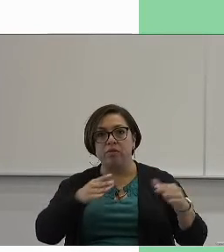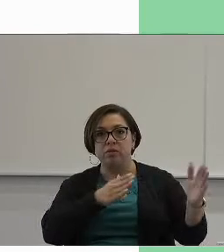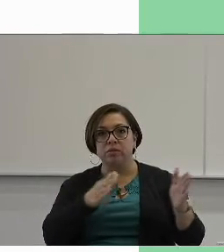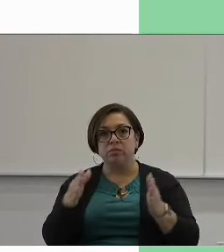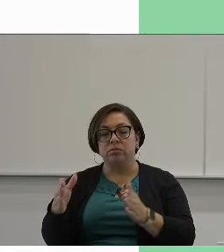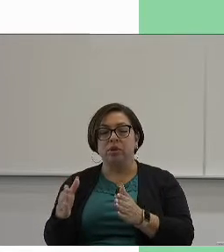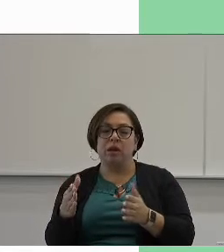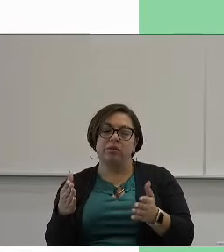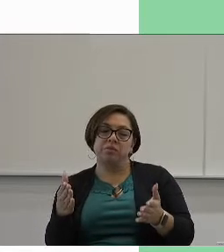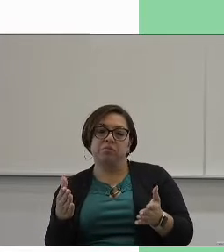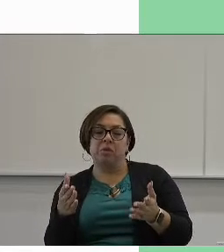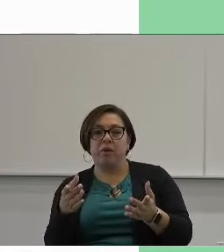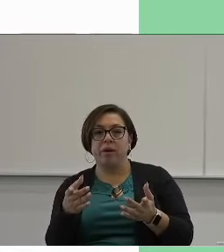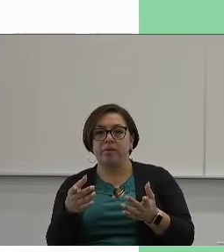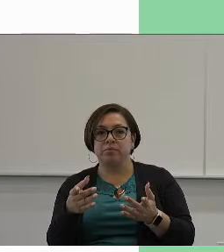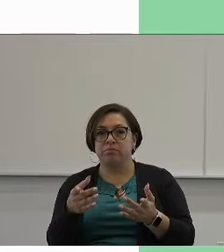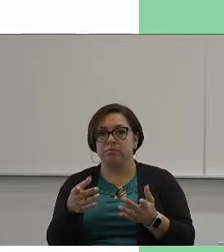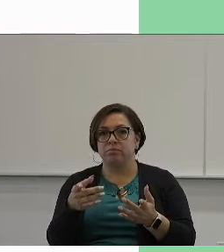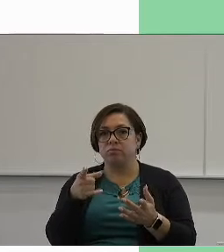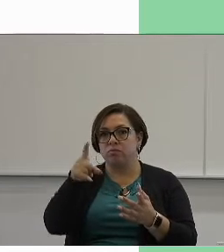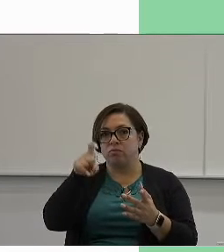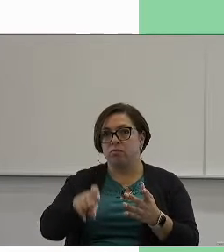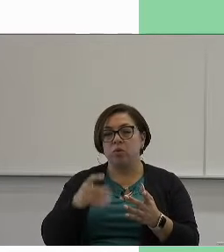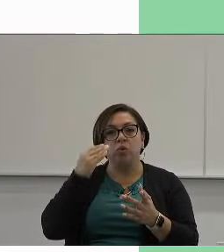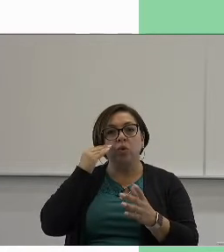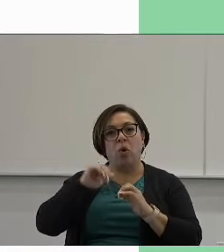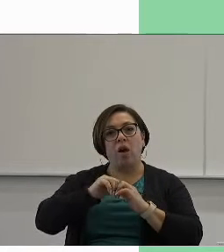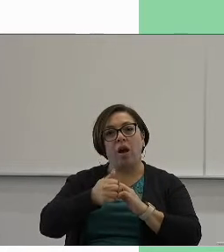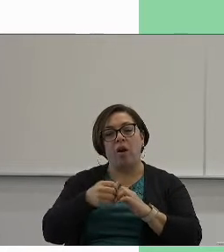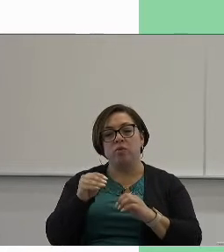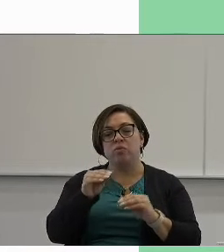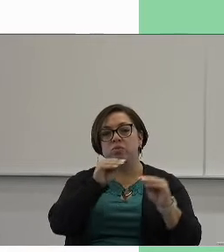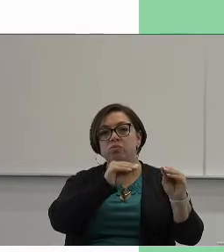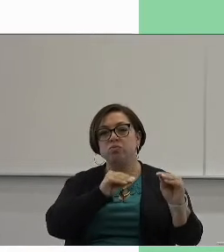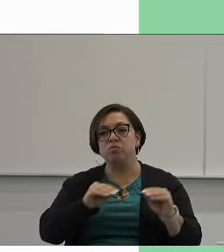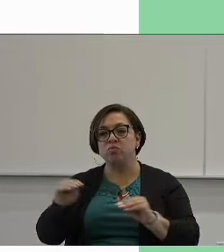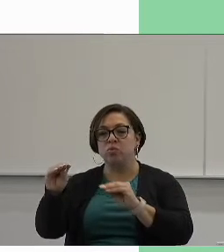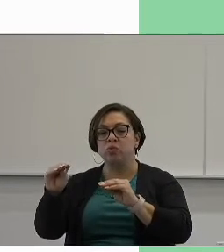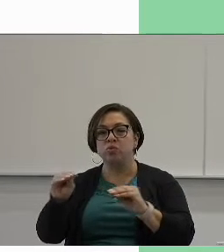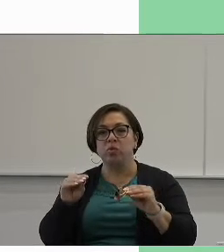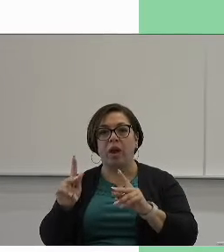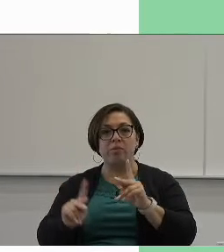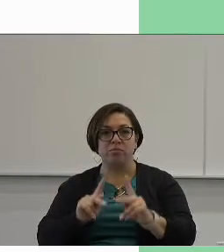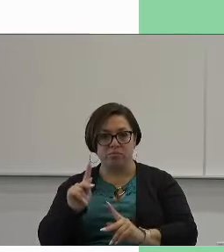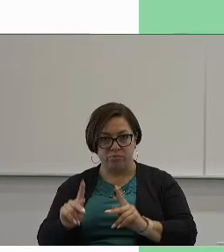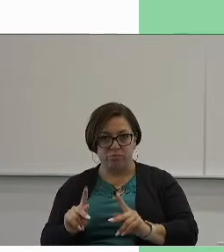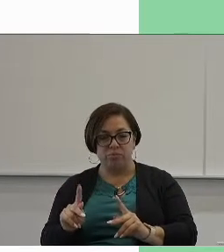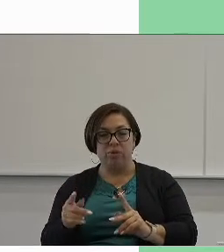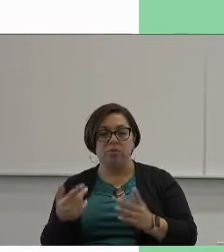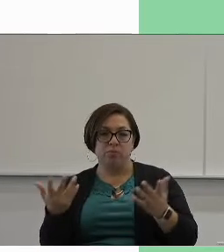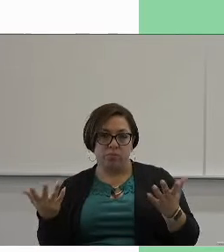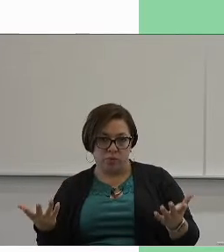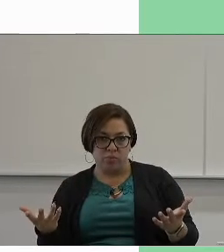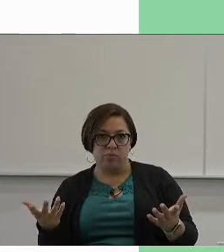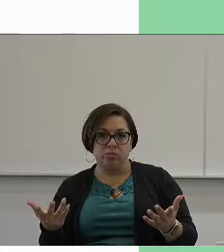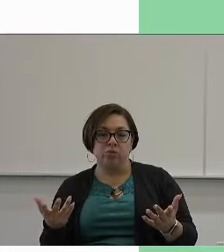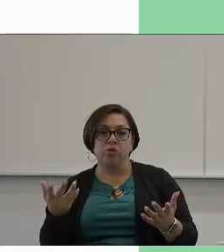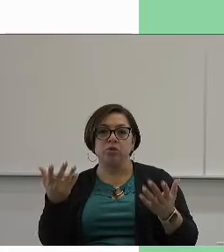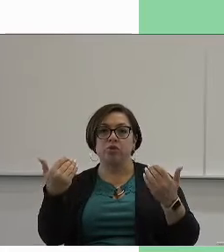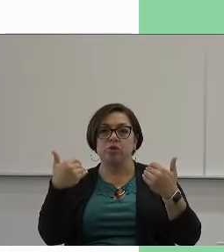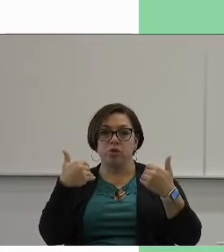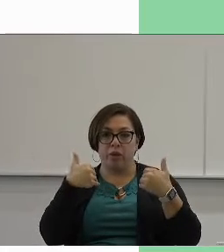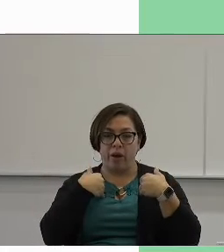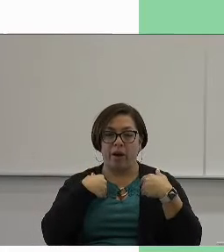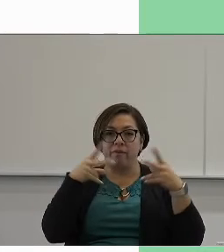a question of how do you best move population pursuant to some criteria we'll talk about in a moment to get back into that one person, one